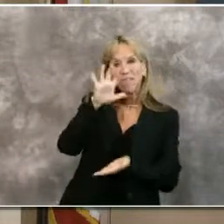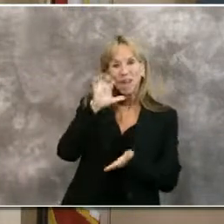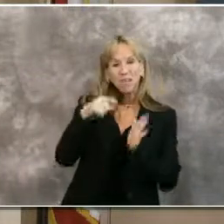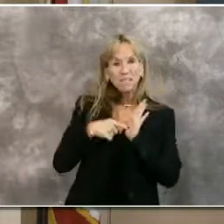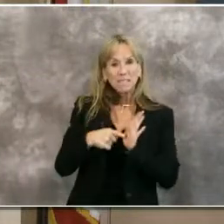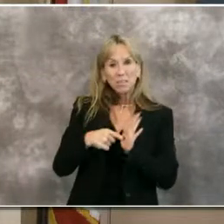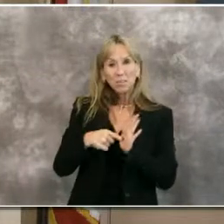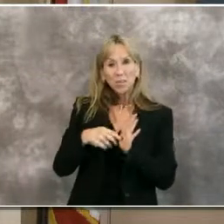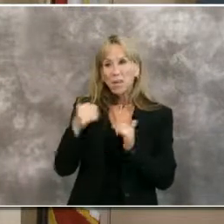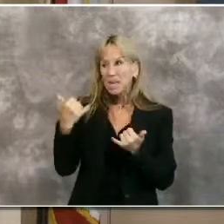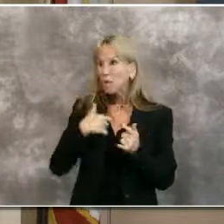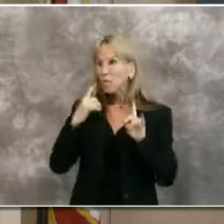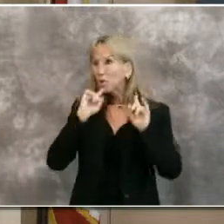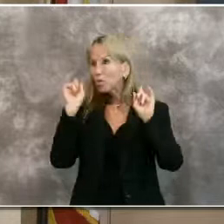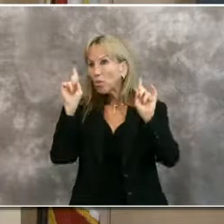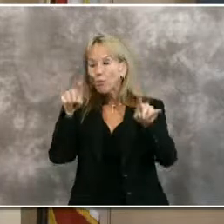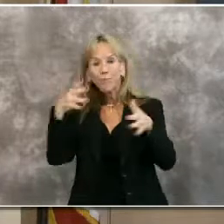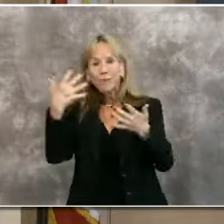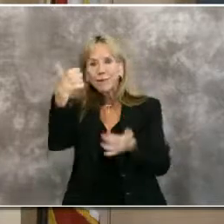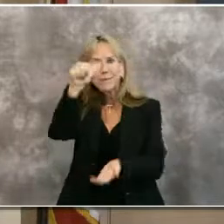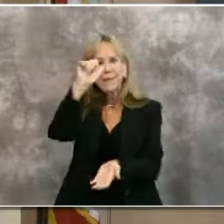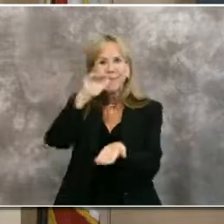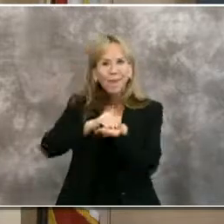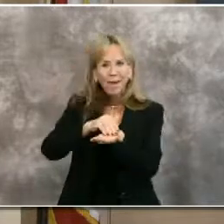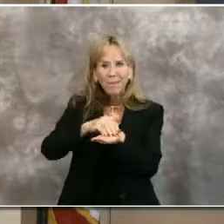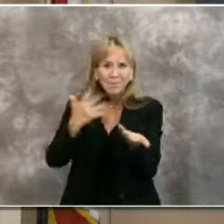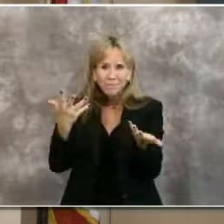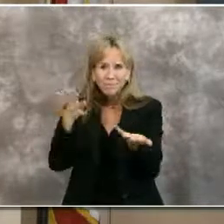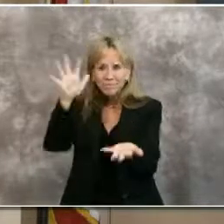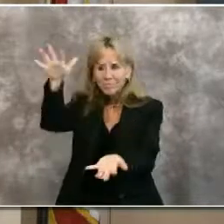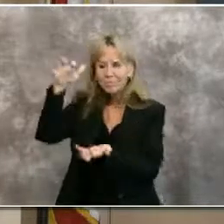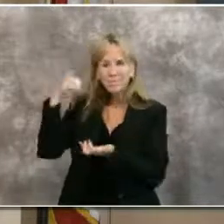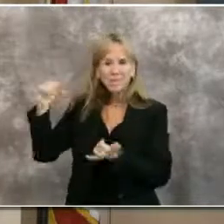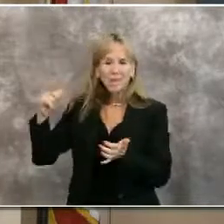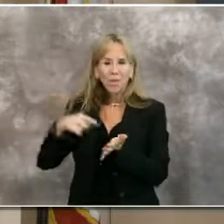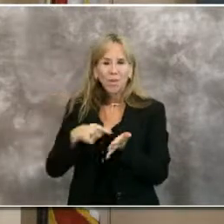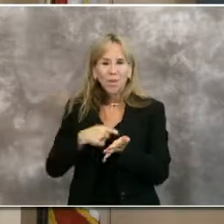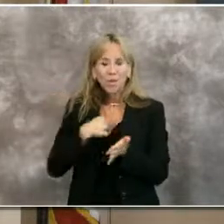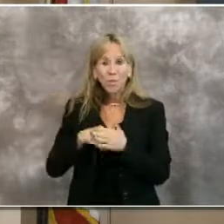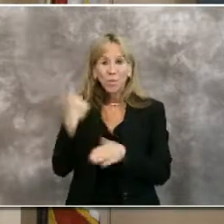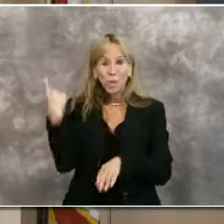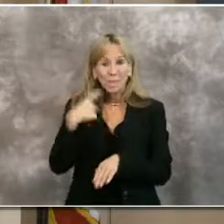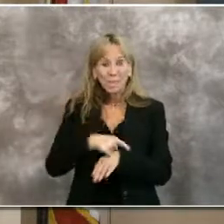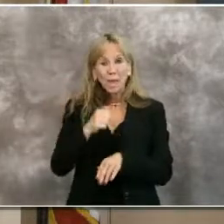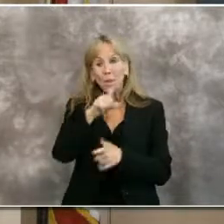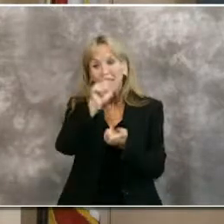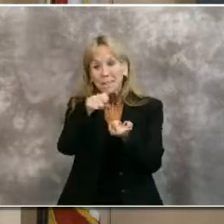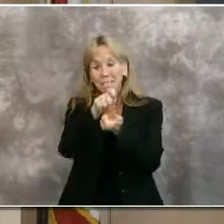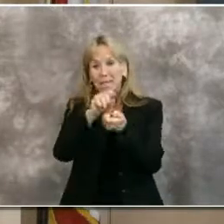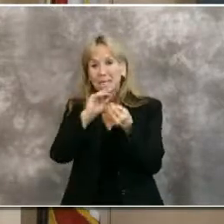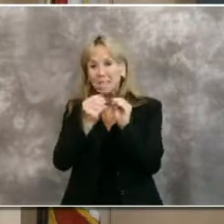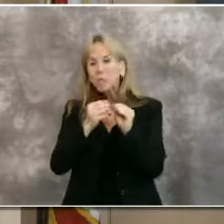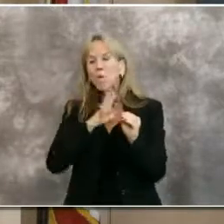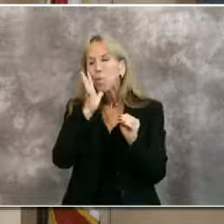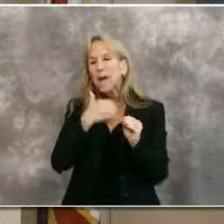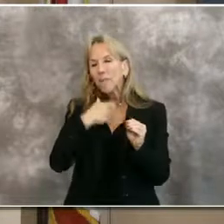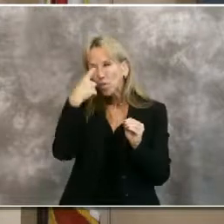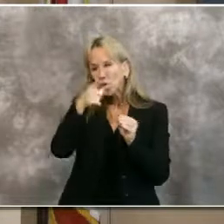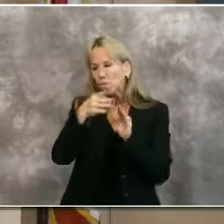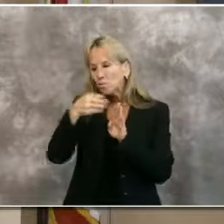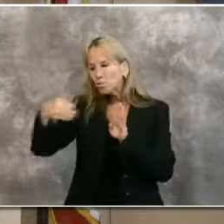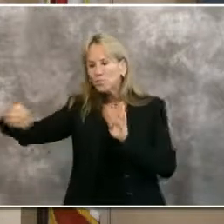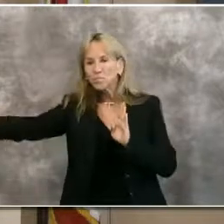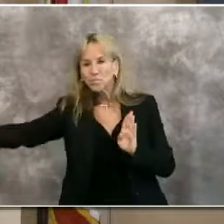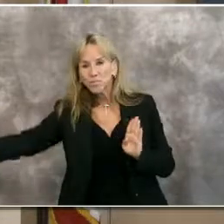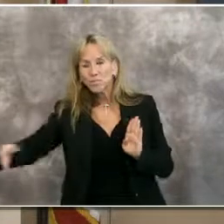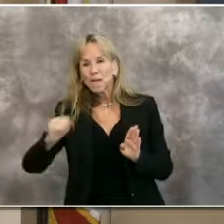that we'll be receiving within the day. And so I'll have better numbers, again, a little bit further down, and happy to